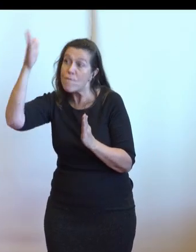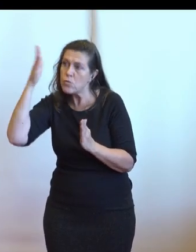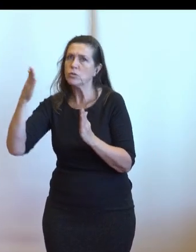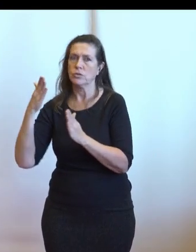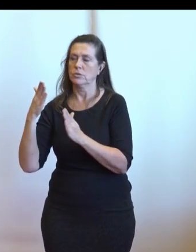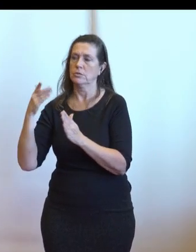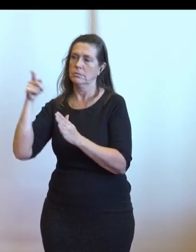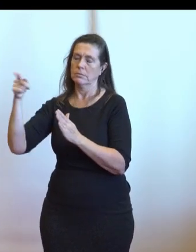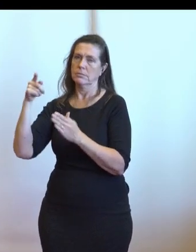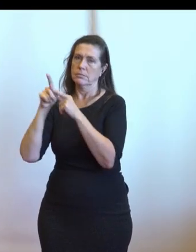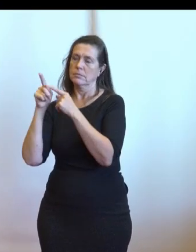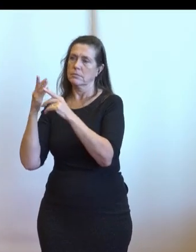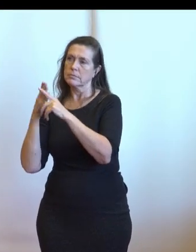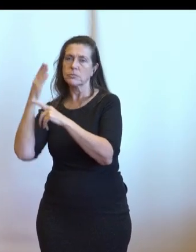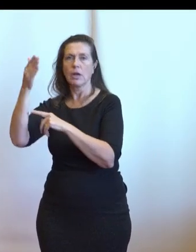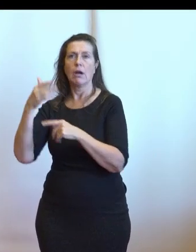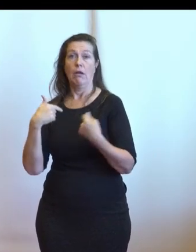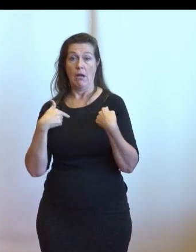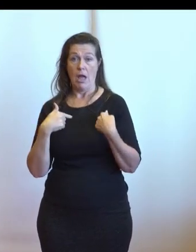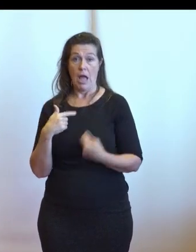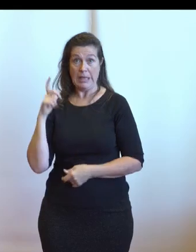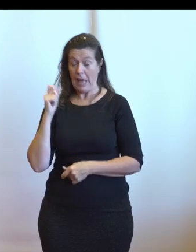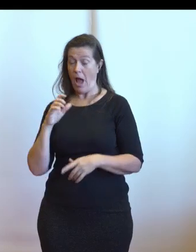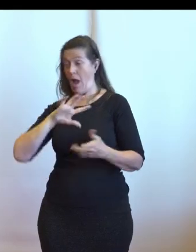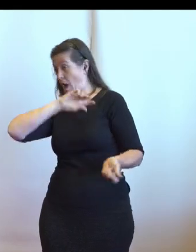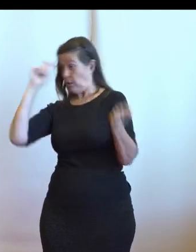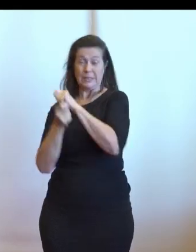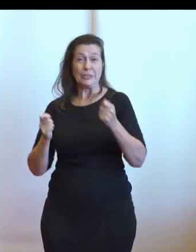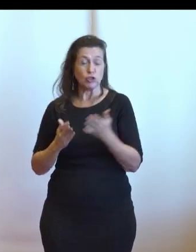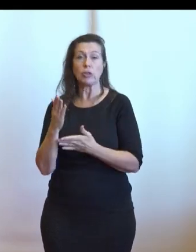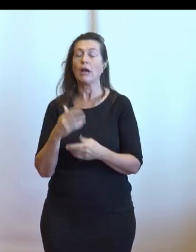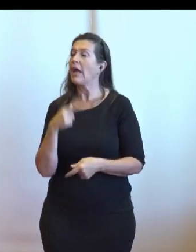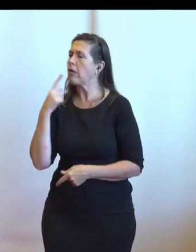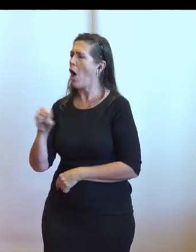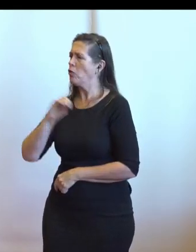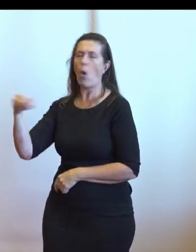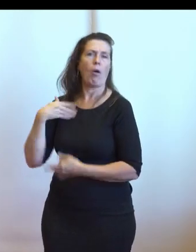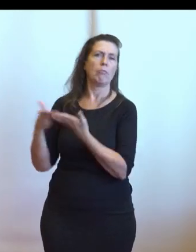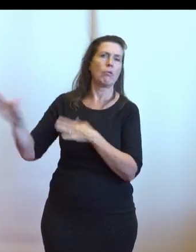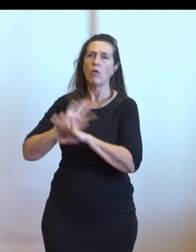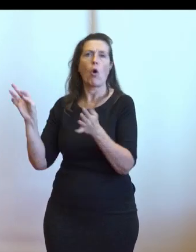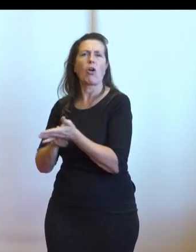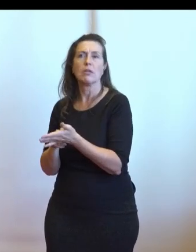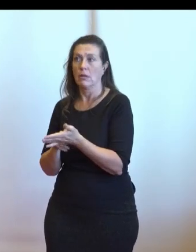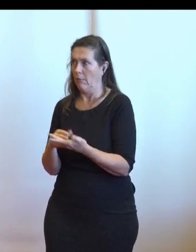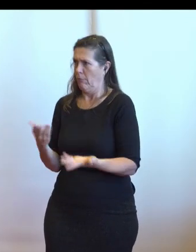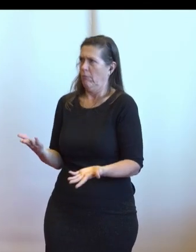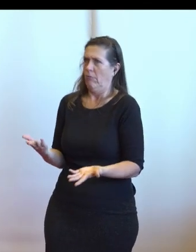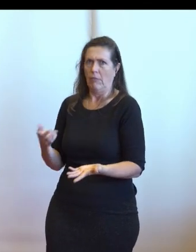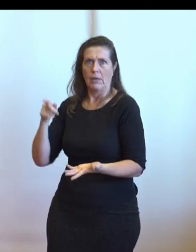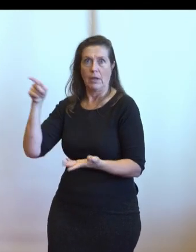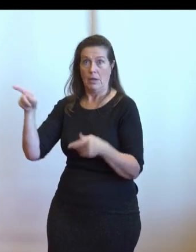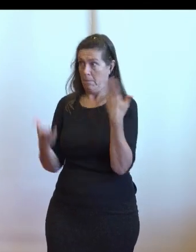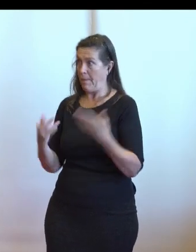it's about really being realistic, because we started to say, okay, no, let's do not do business with them. Okay, this is a vendor who is doing like half